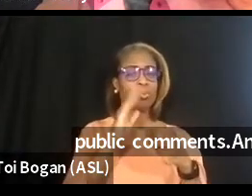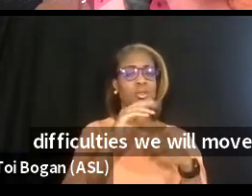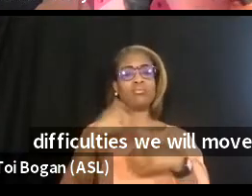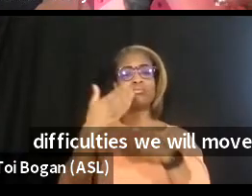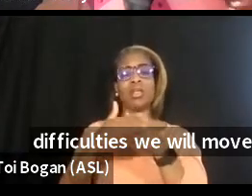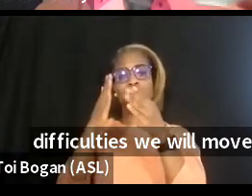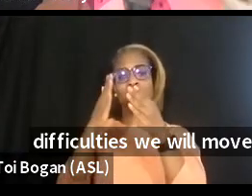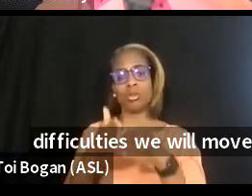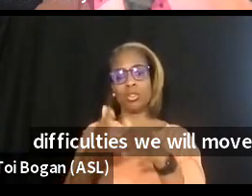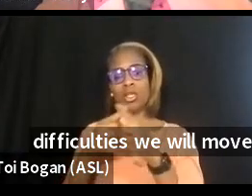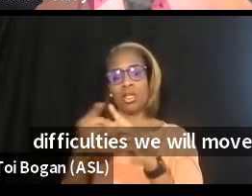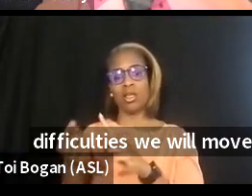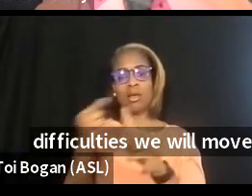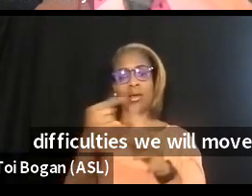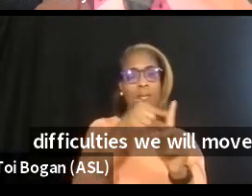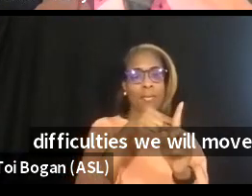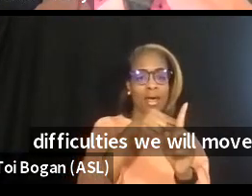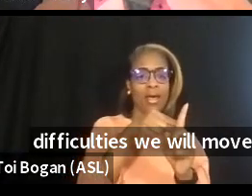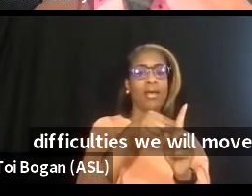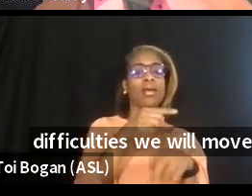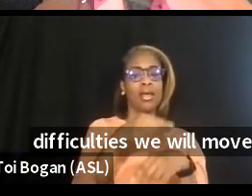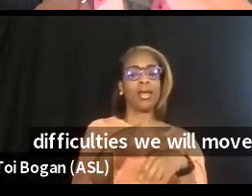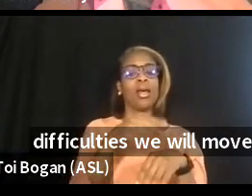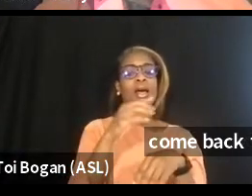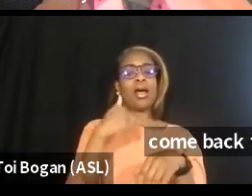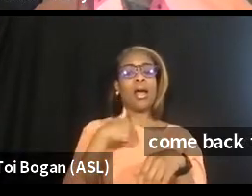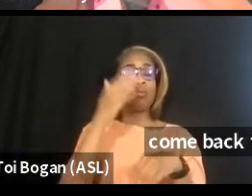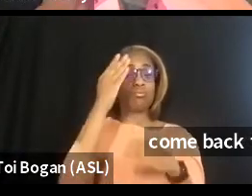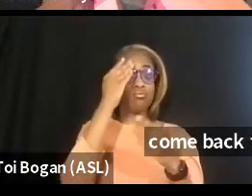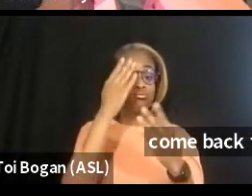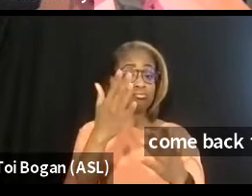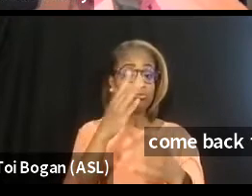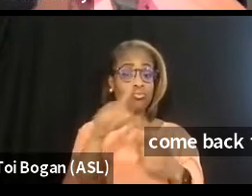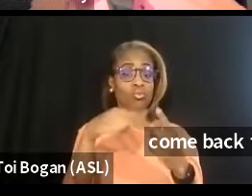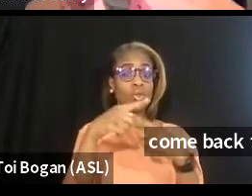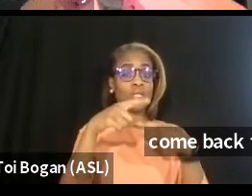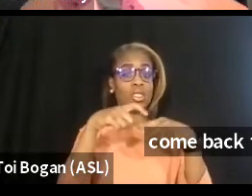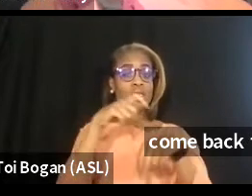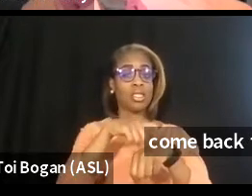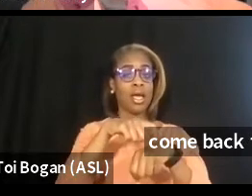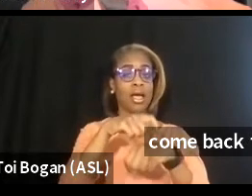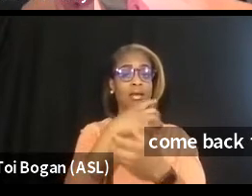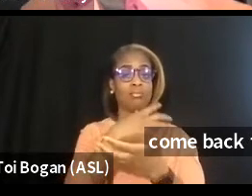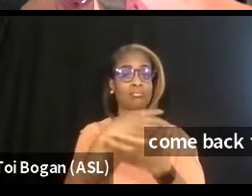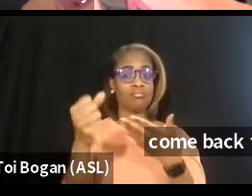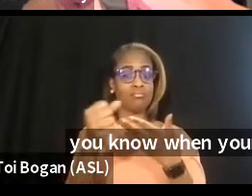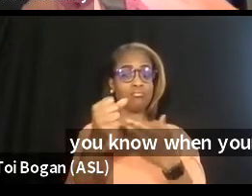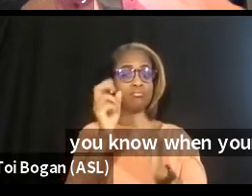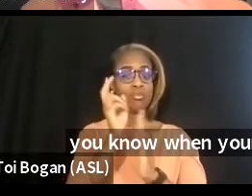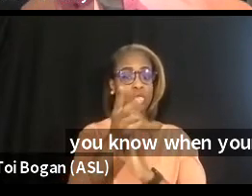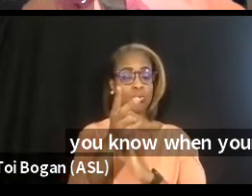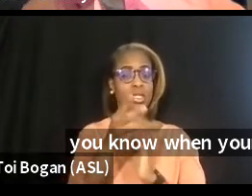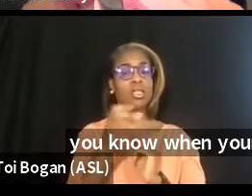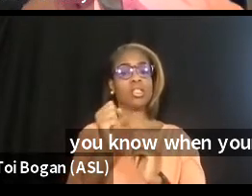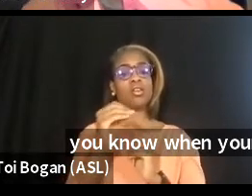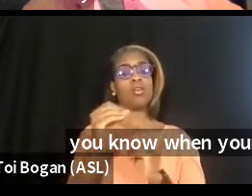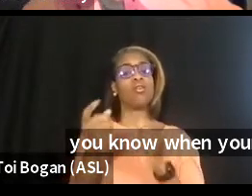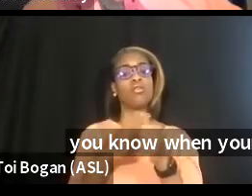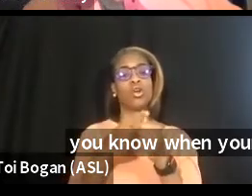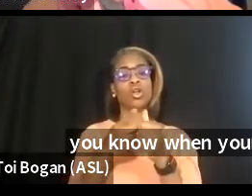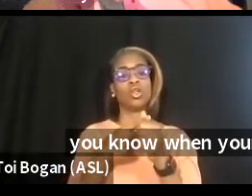will let you know when your time has expired if you aren't done speaking before that 2-minute mark. So first in line